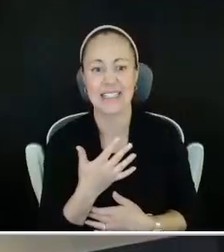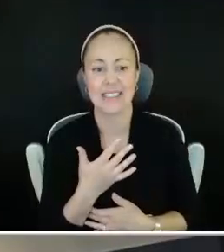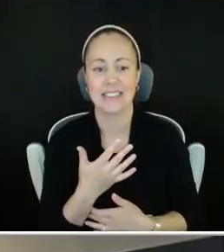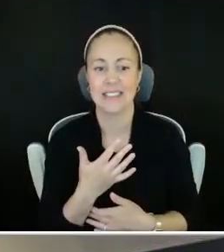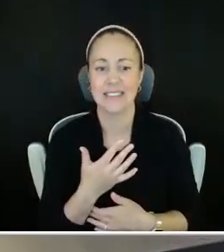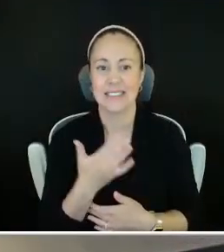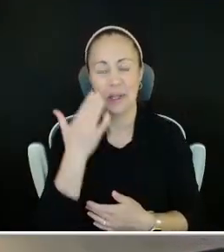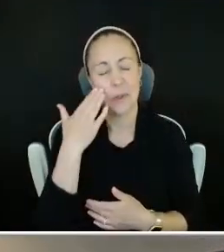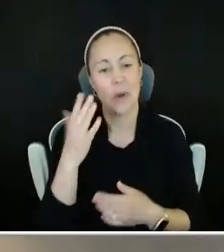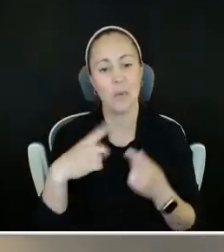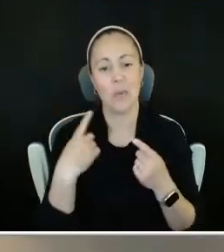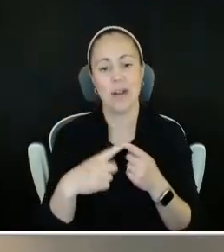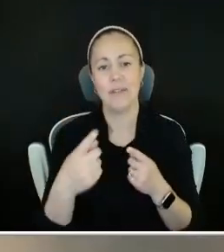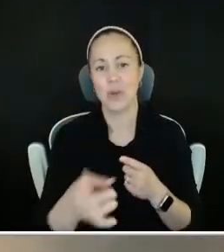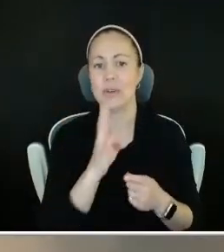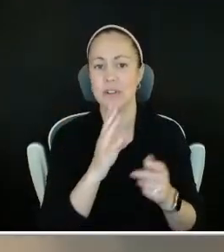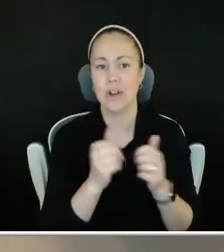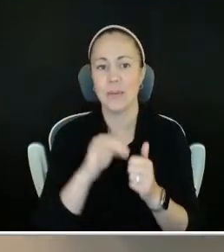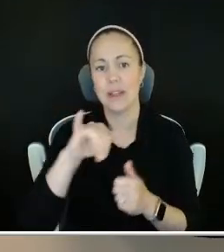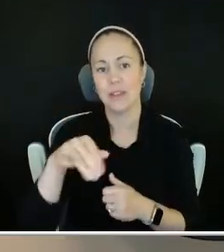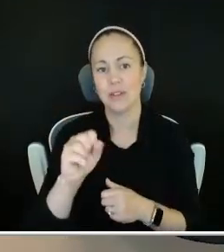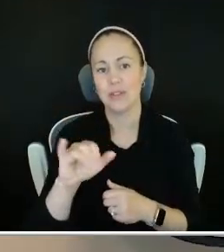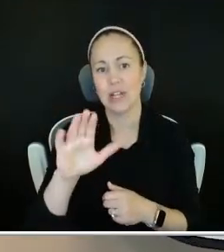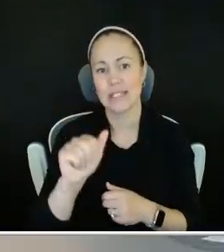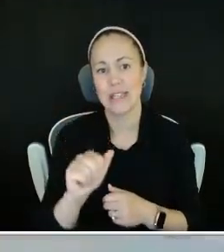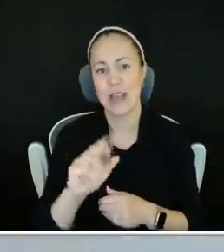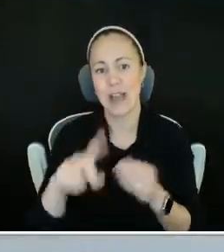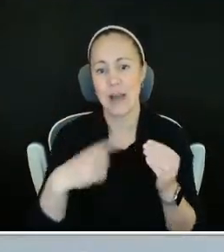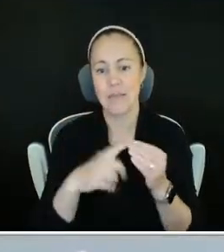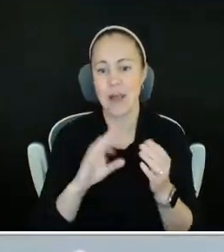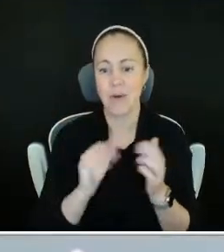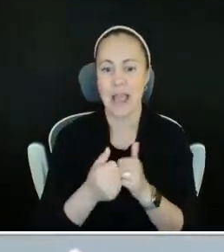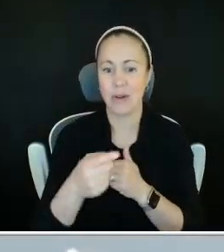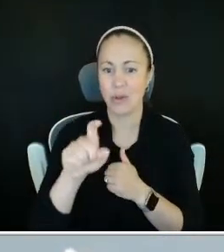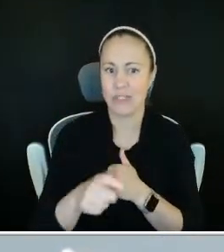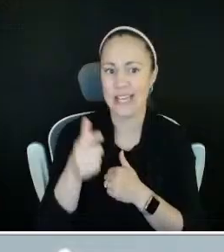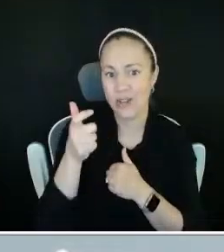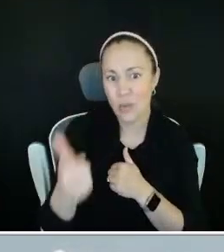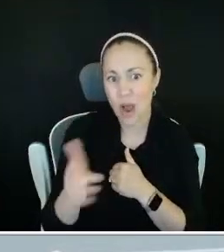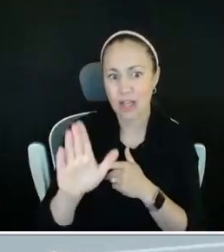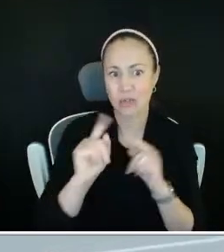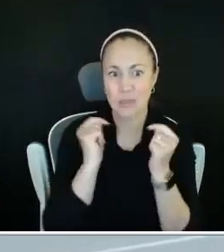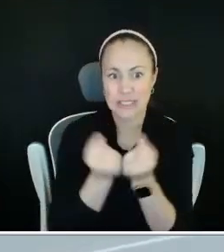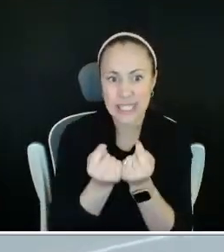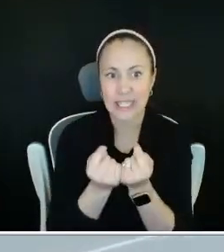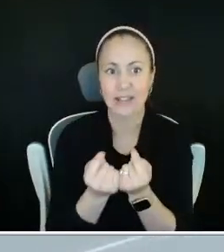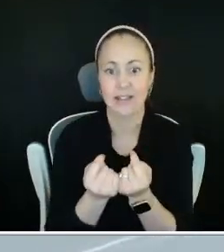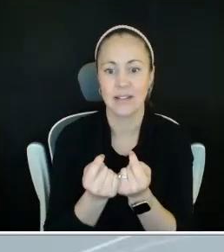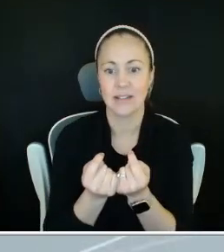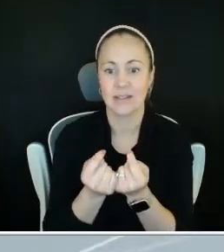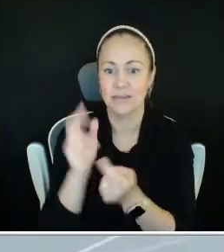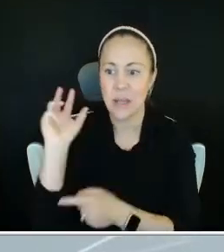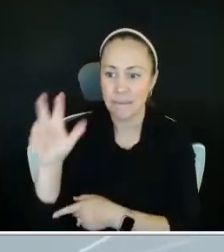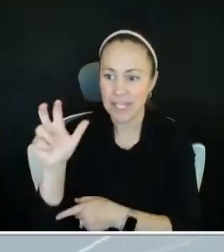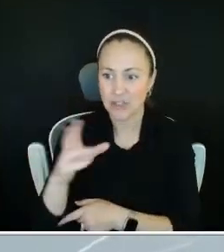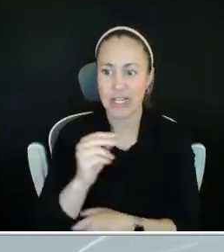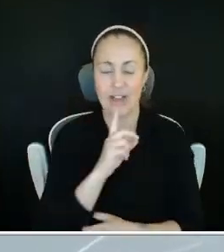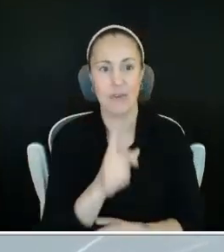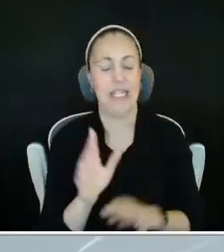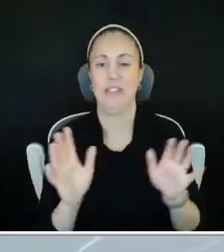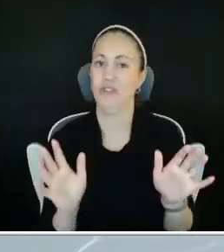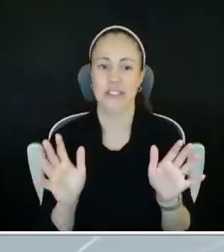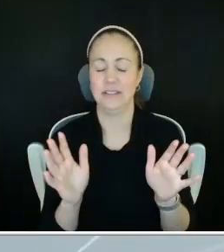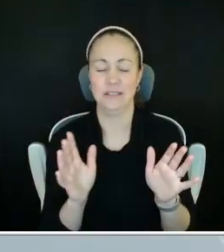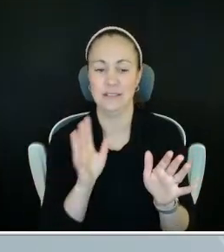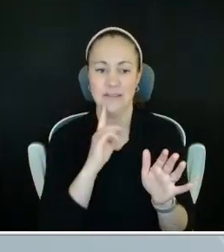Jessica about how you just had to watch your teammates pitching and what a surreal experience that was. We have an X-ray that